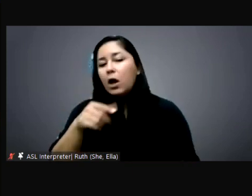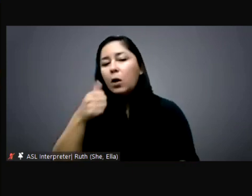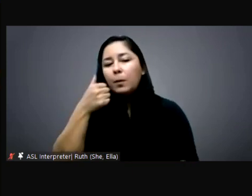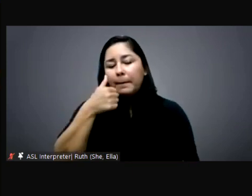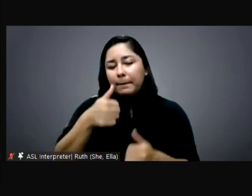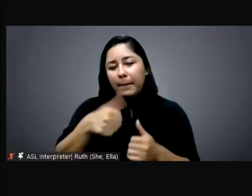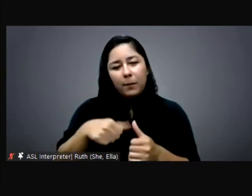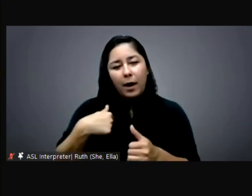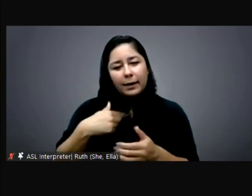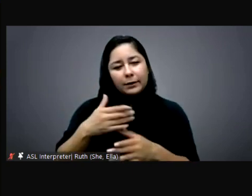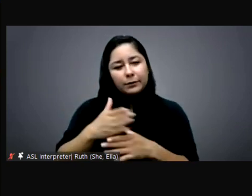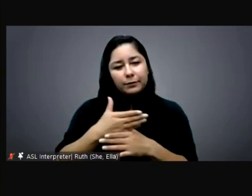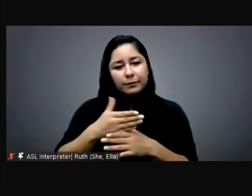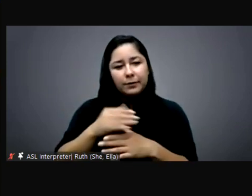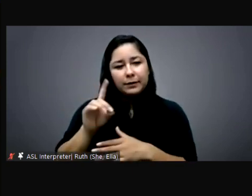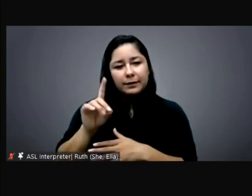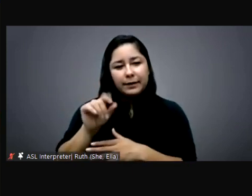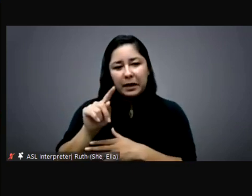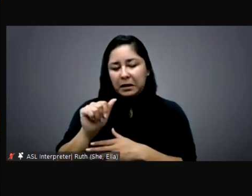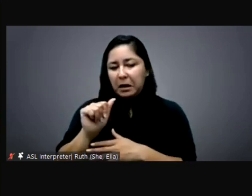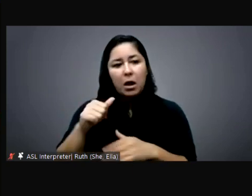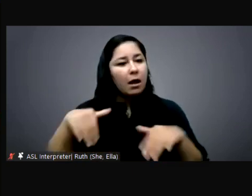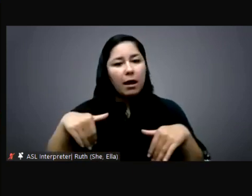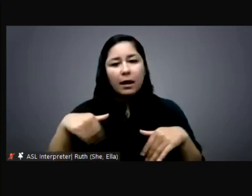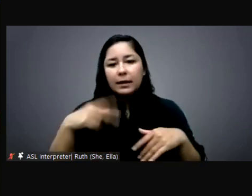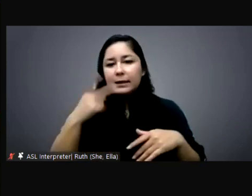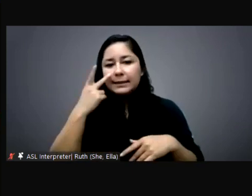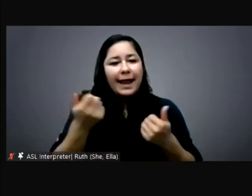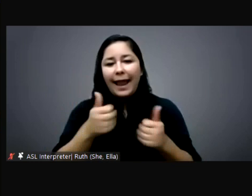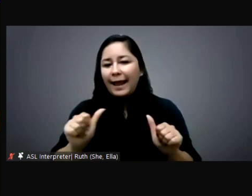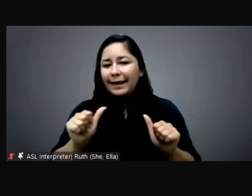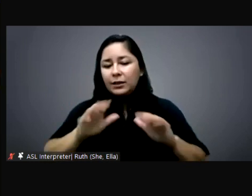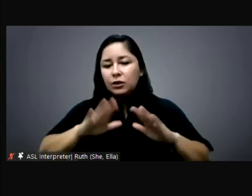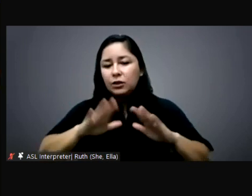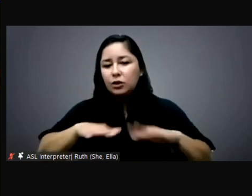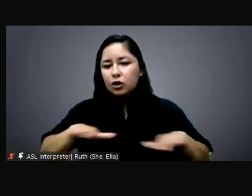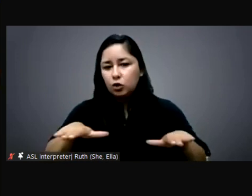today that we have not seen any pediatric cases here in Colorado,